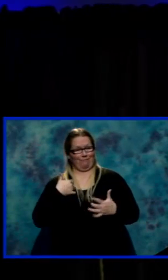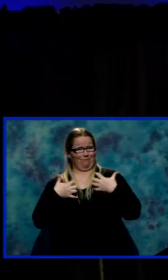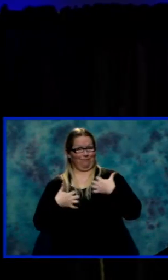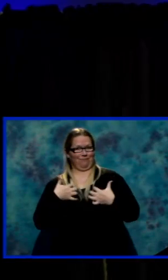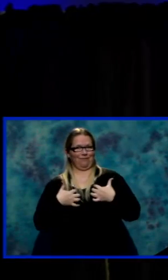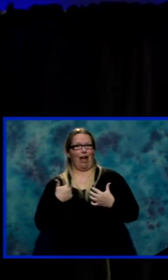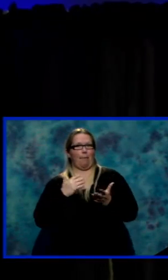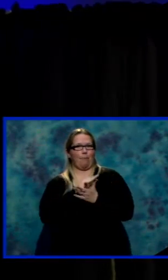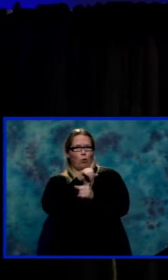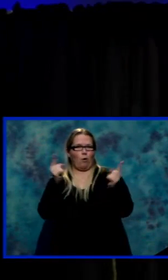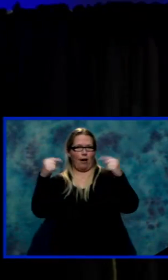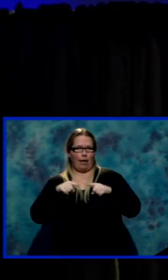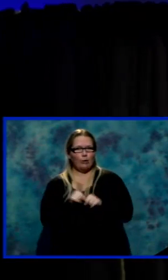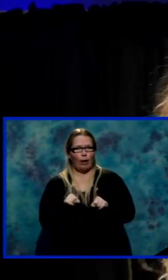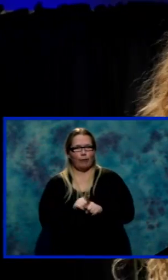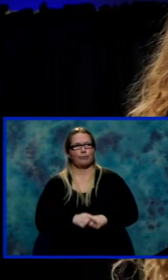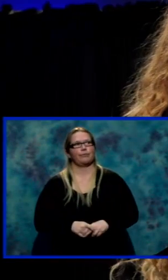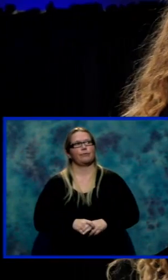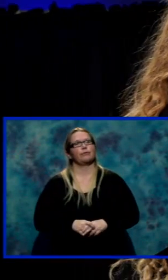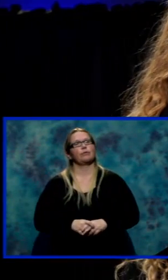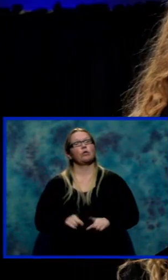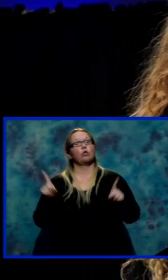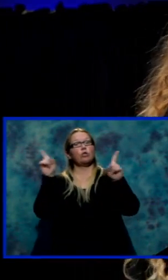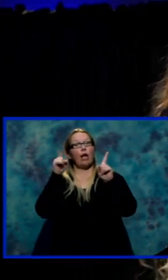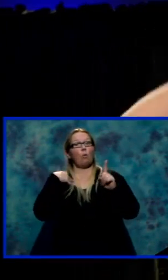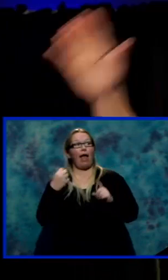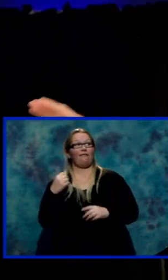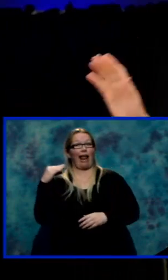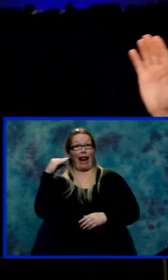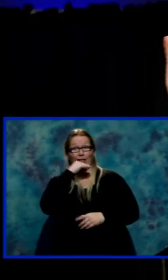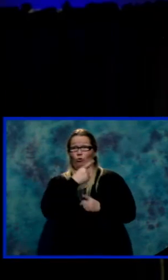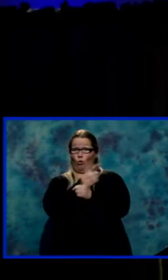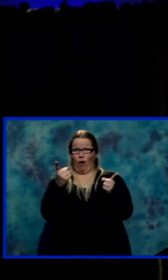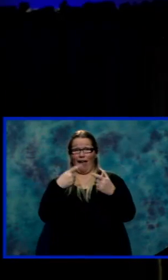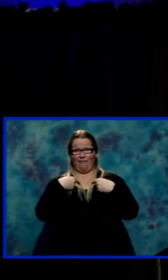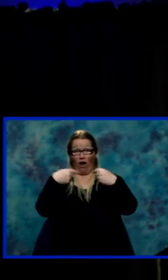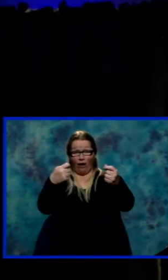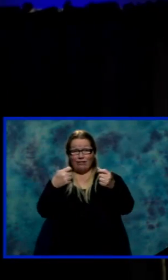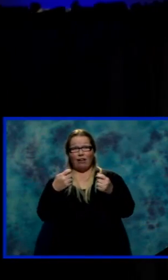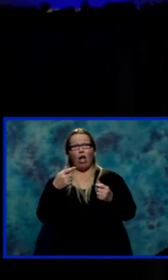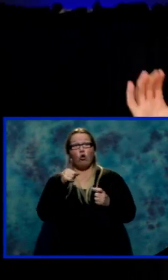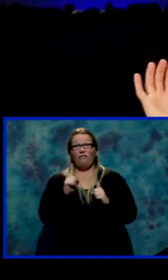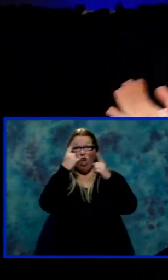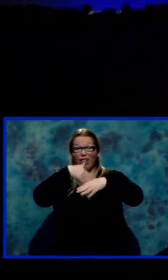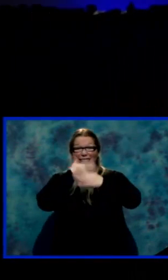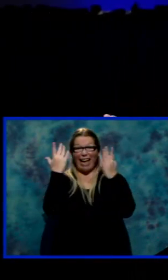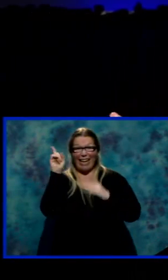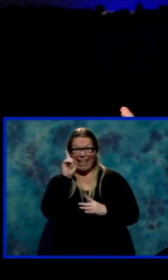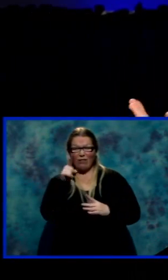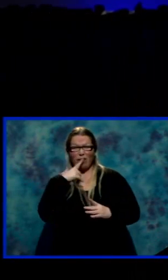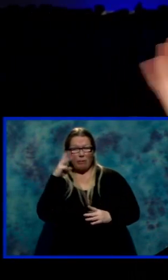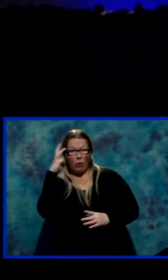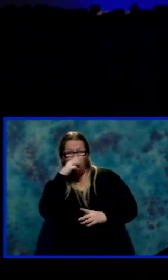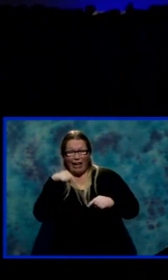glad you guys are coming. Today we have lunch. You're all invited. Even if it's your very first day here and you're feeling a bit weird about